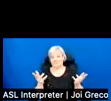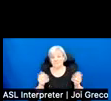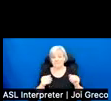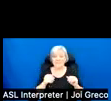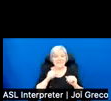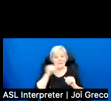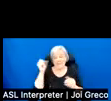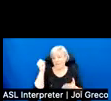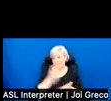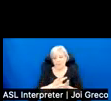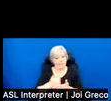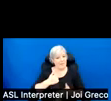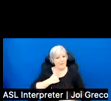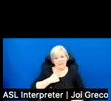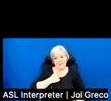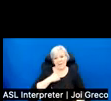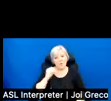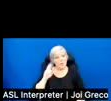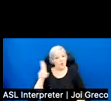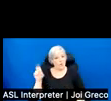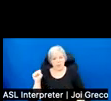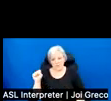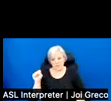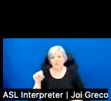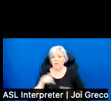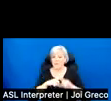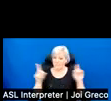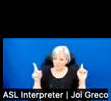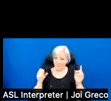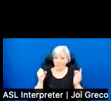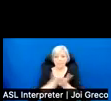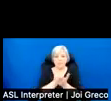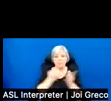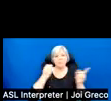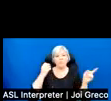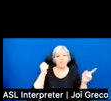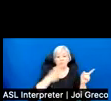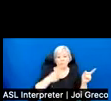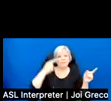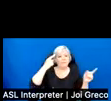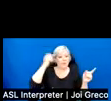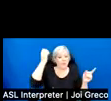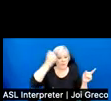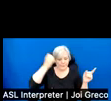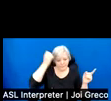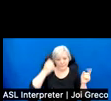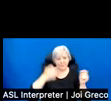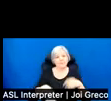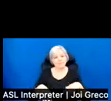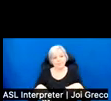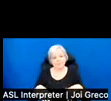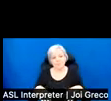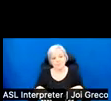been approved in Canada or the United States, but it has been approved in Europe for the use of this particular device.